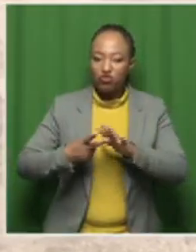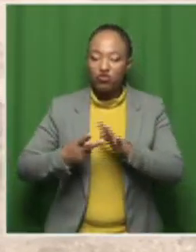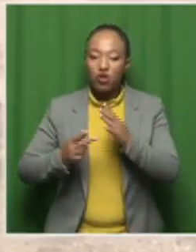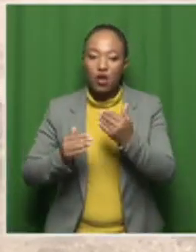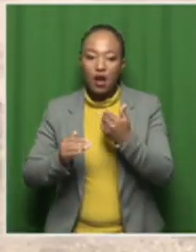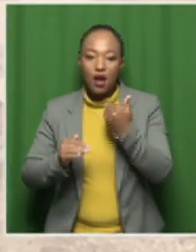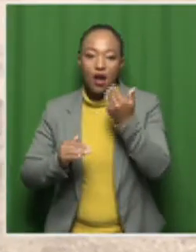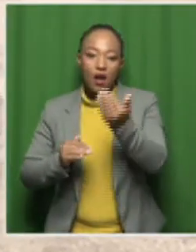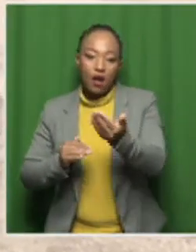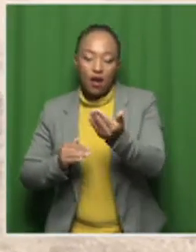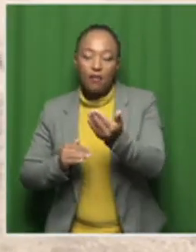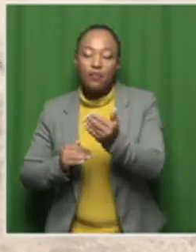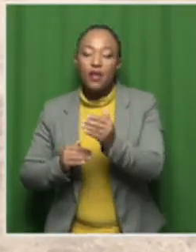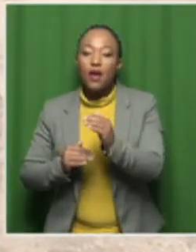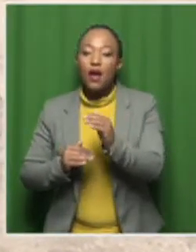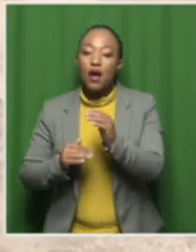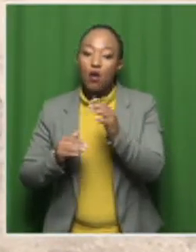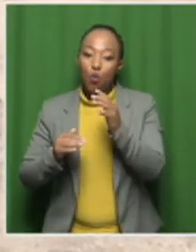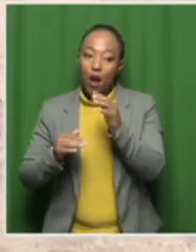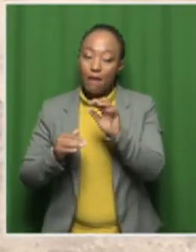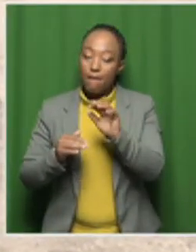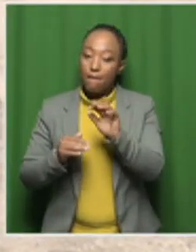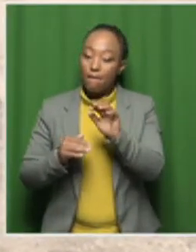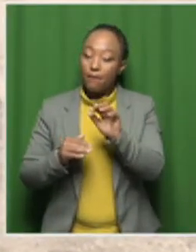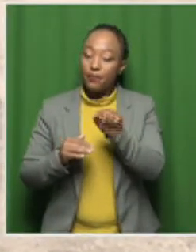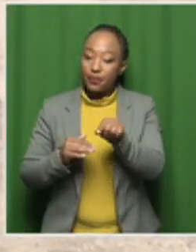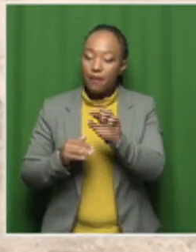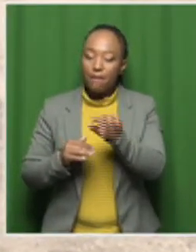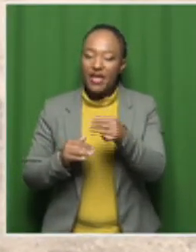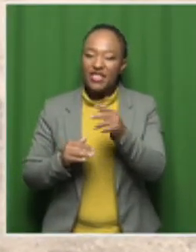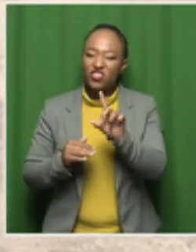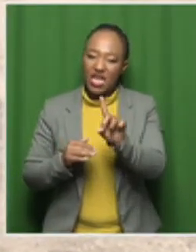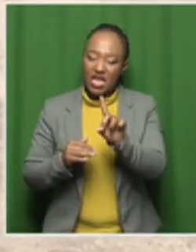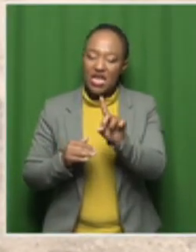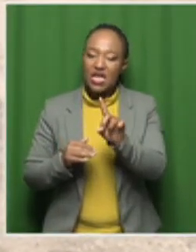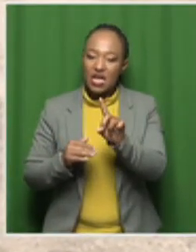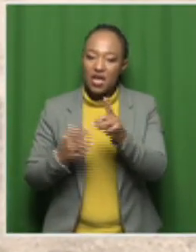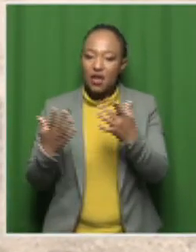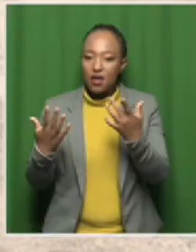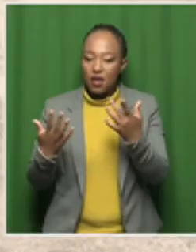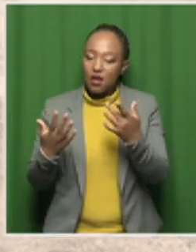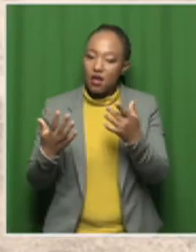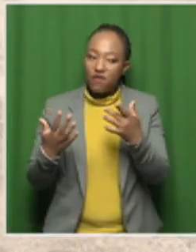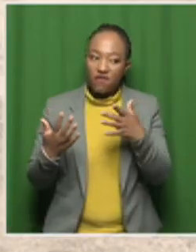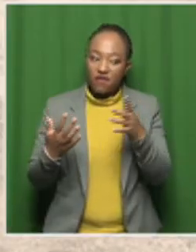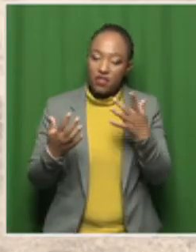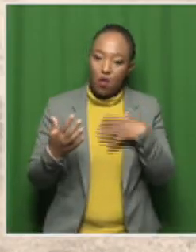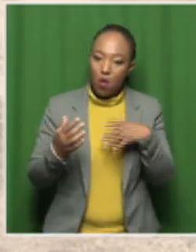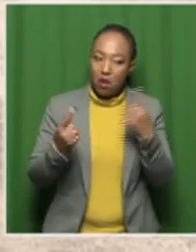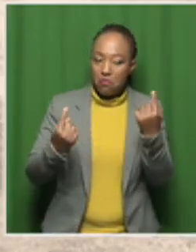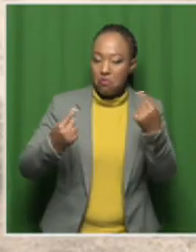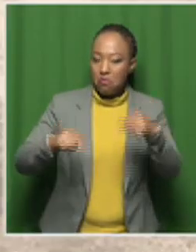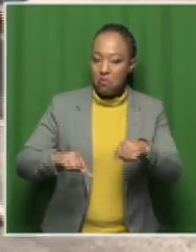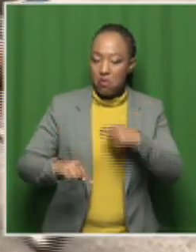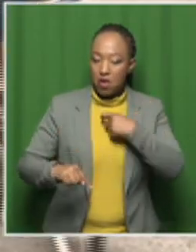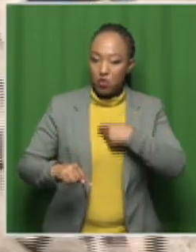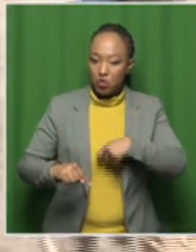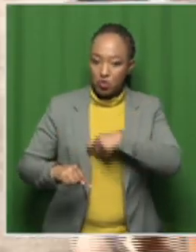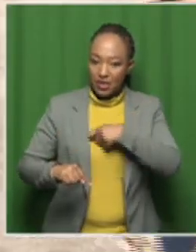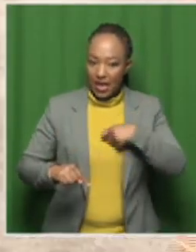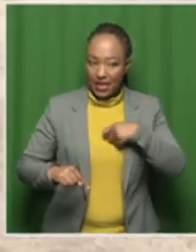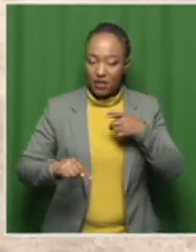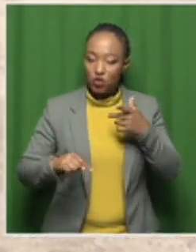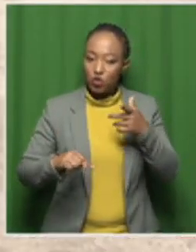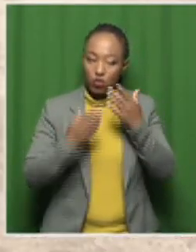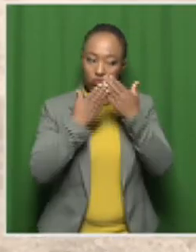and a PhD scholarships. And for South African students who wish to come to Switzerland and study, we